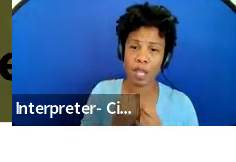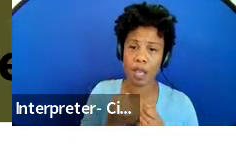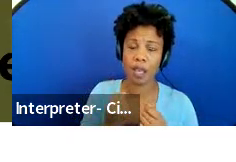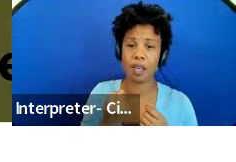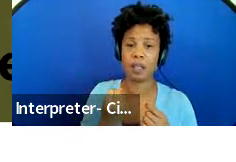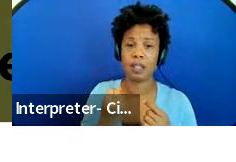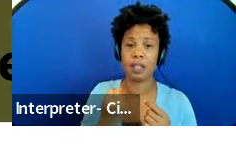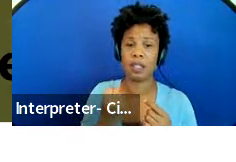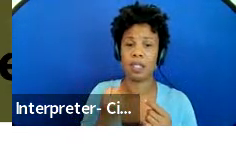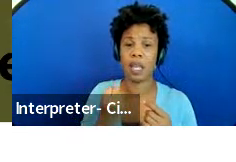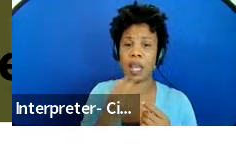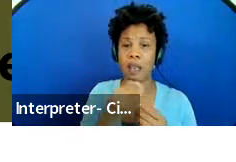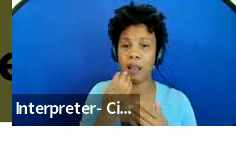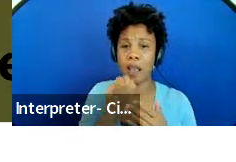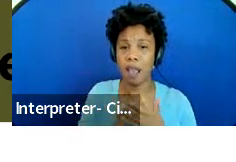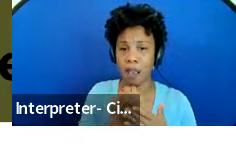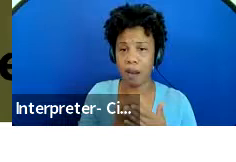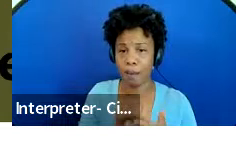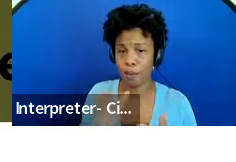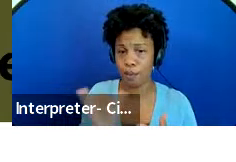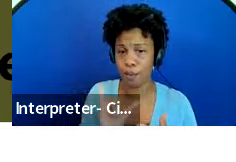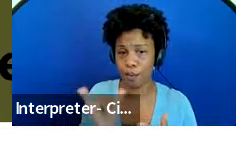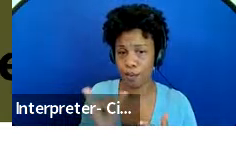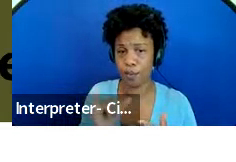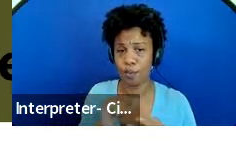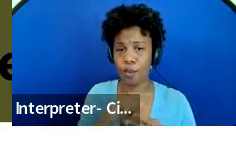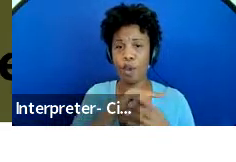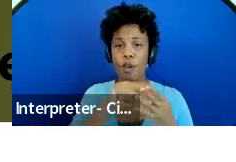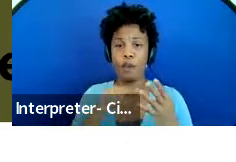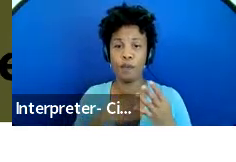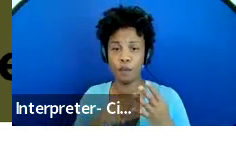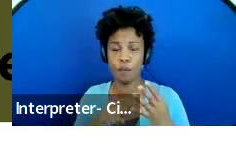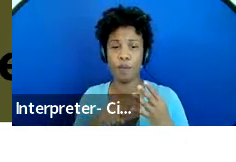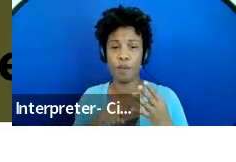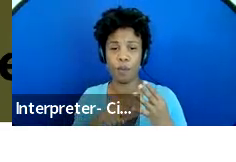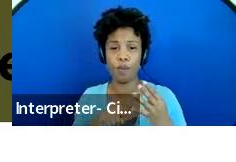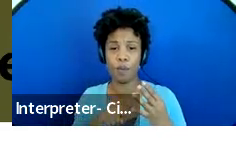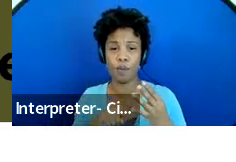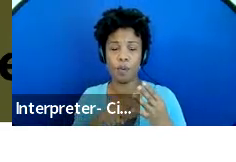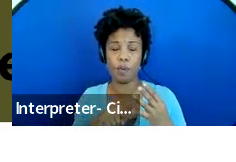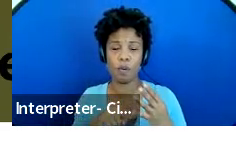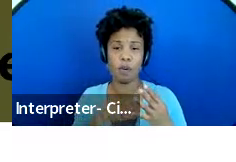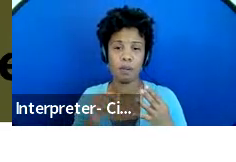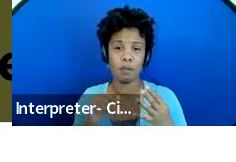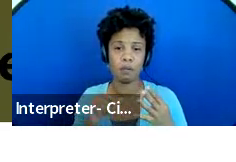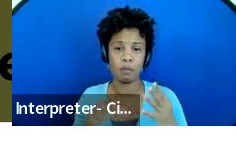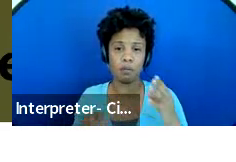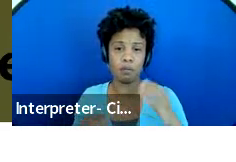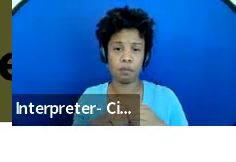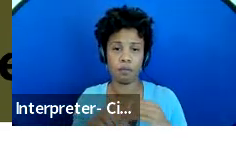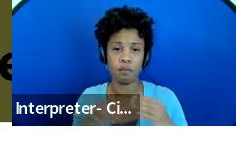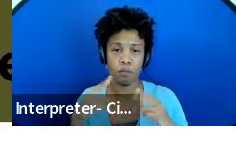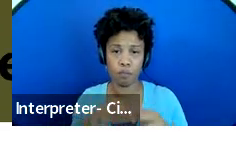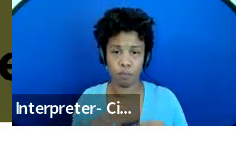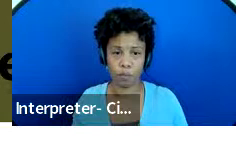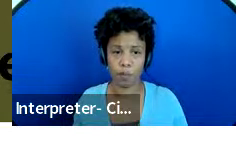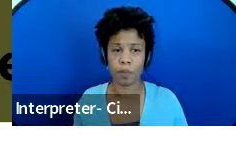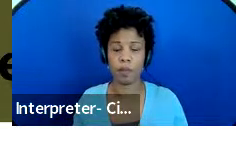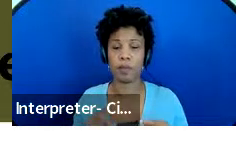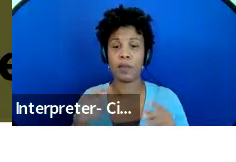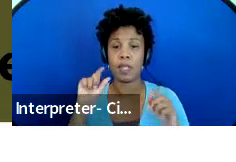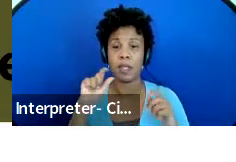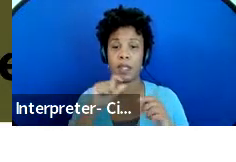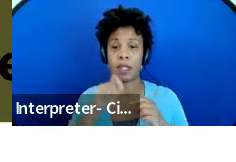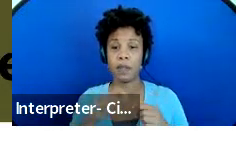presentation will span all 4 of these factors. I will specifically speak about attitudes as a social factor, extra costs as an